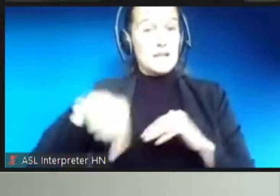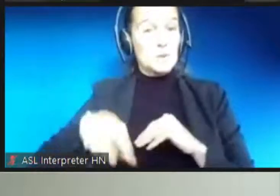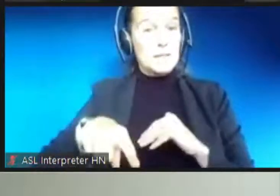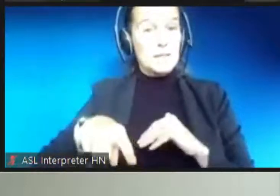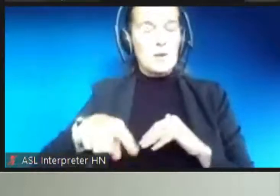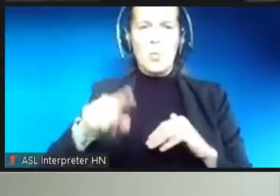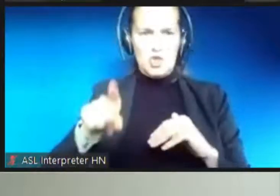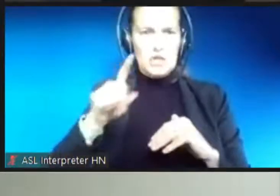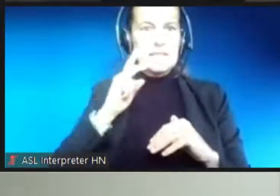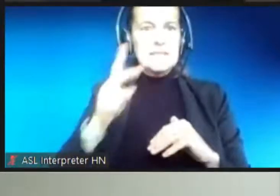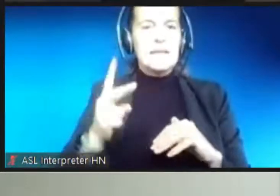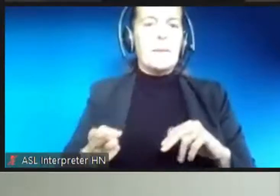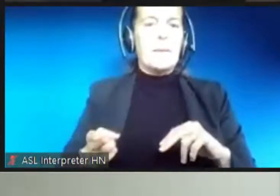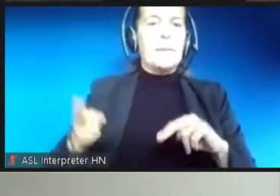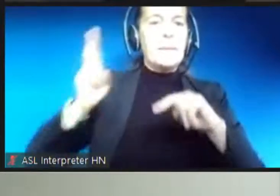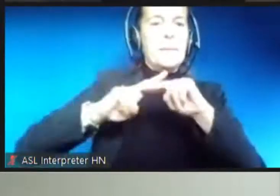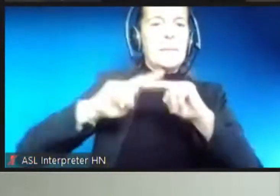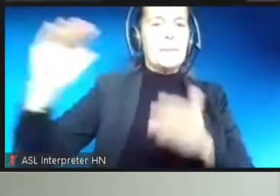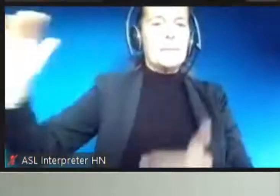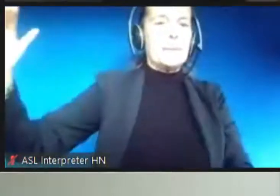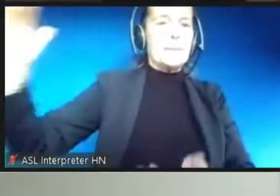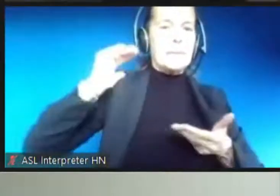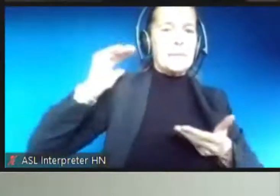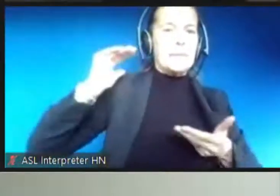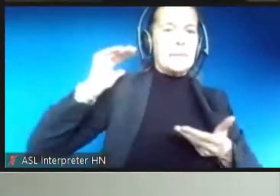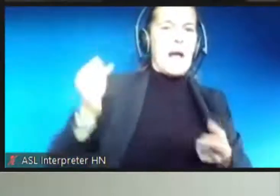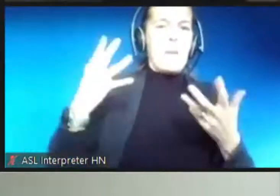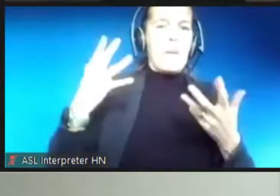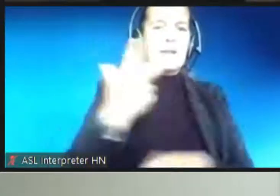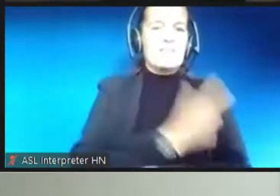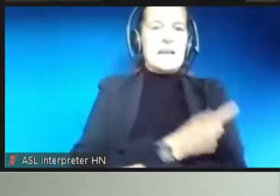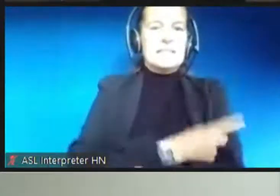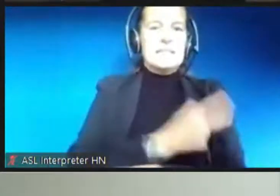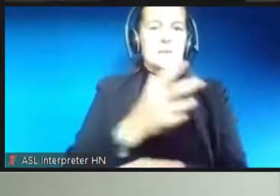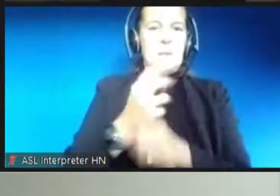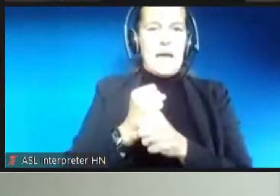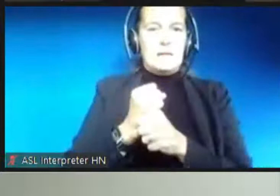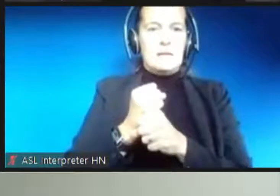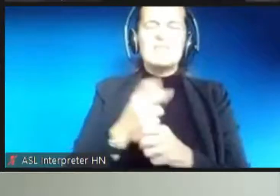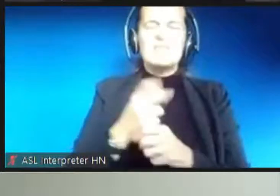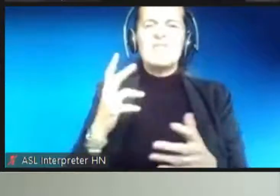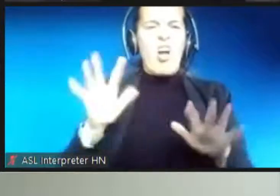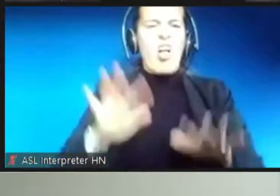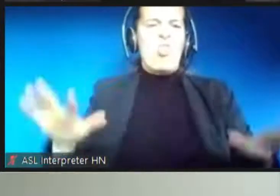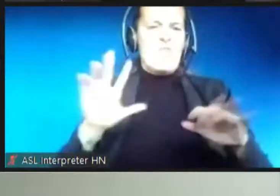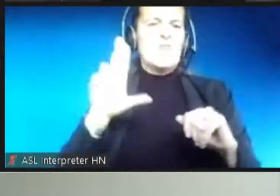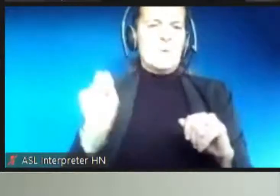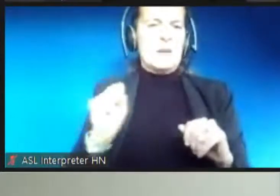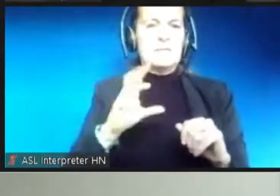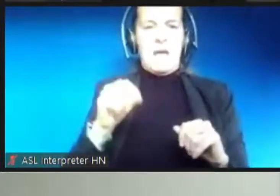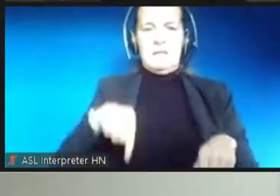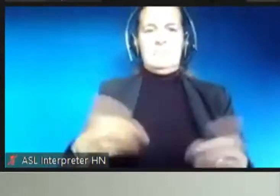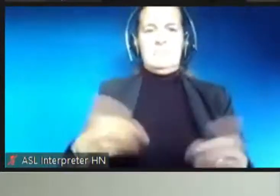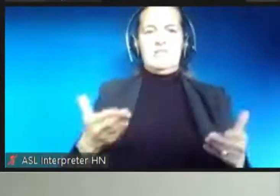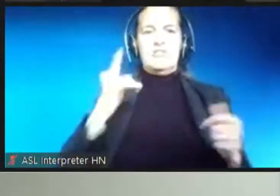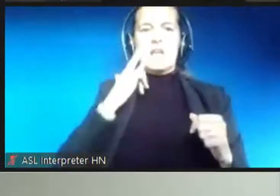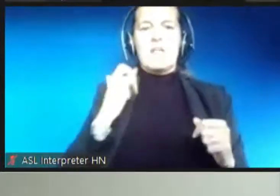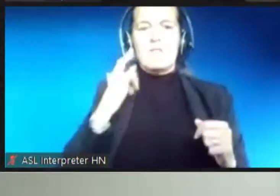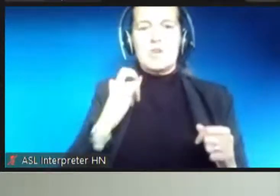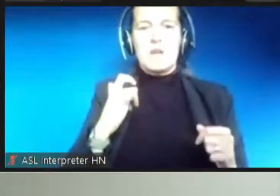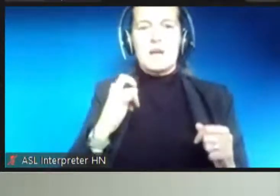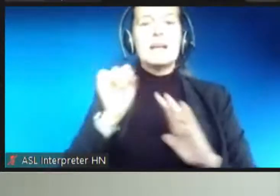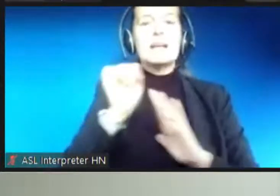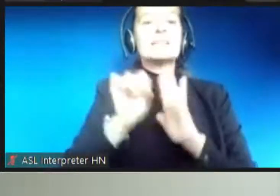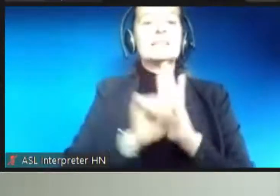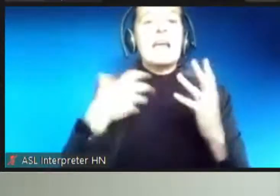increase in the amount of vaccines that are available. And that is both federally and statewide. And the state health department is